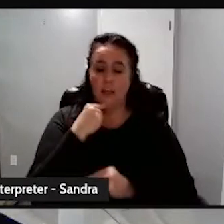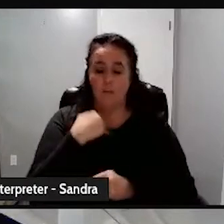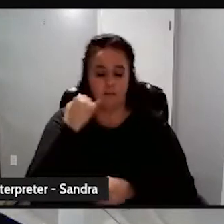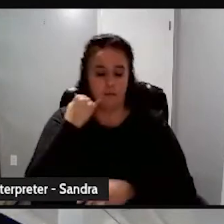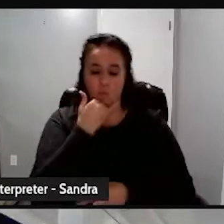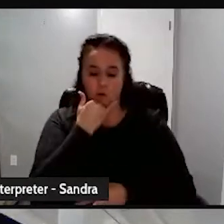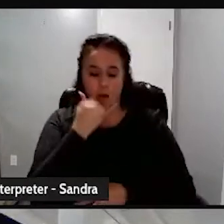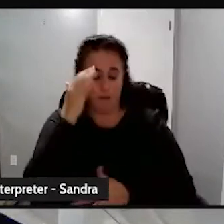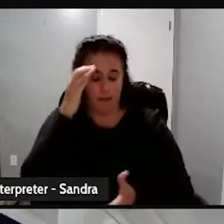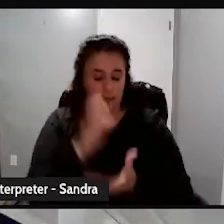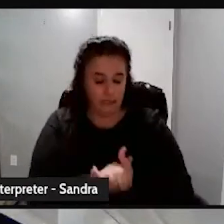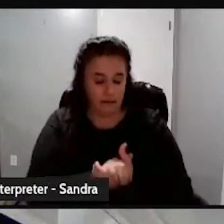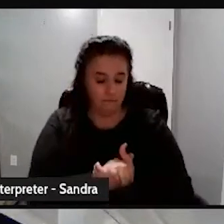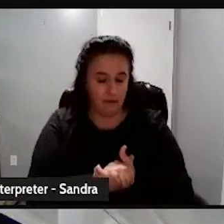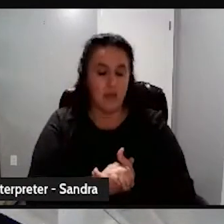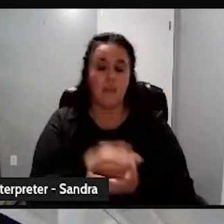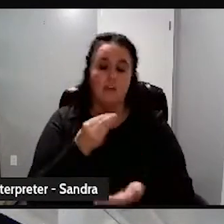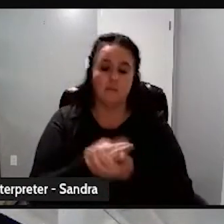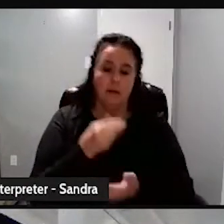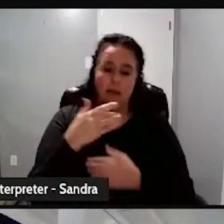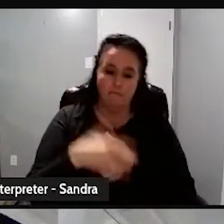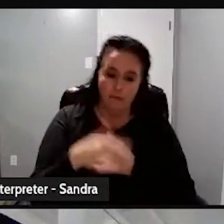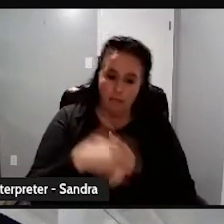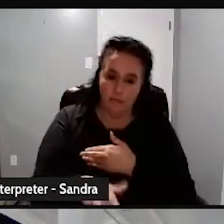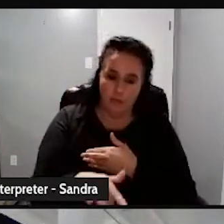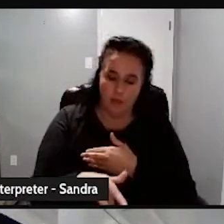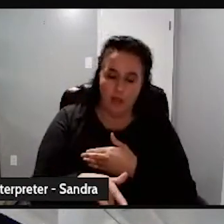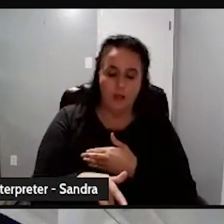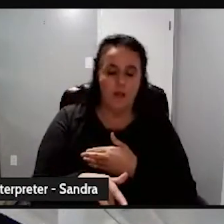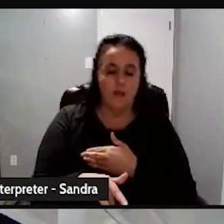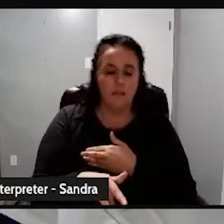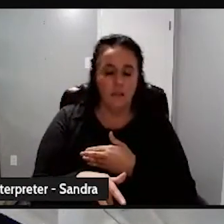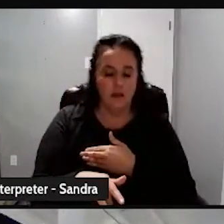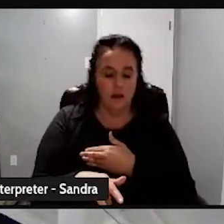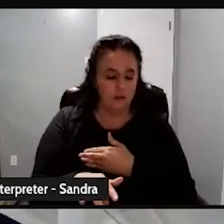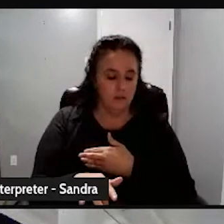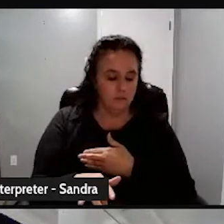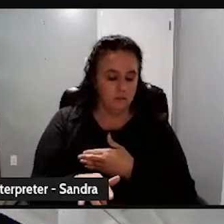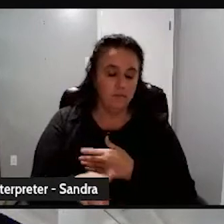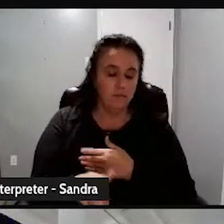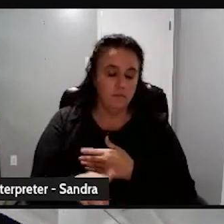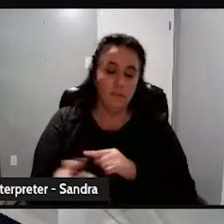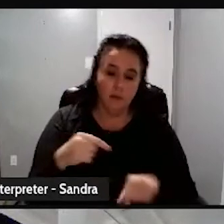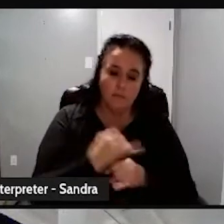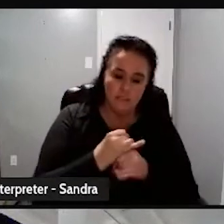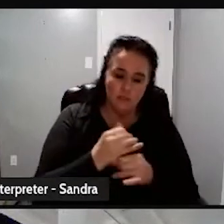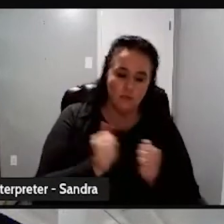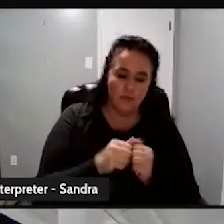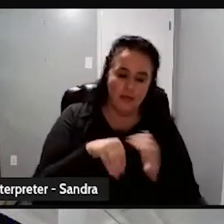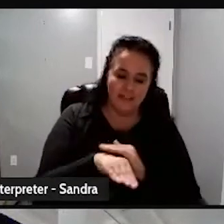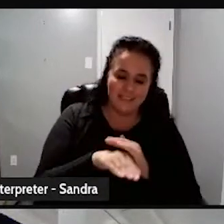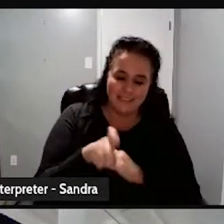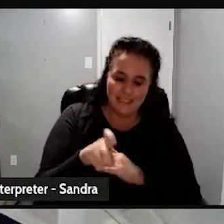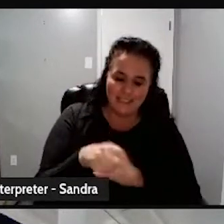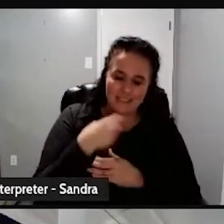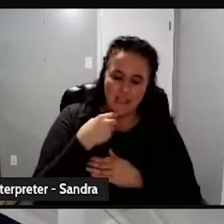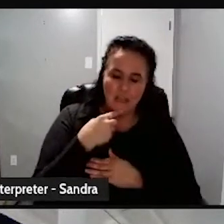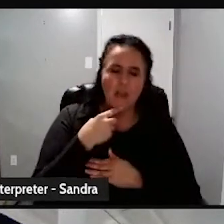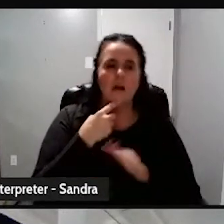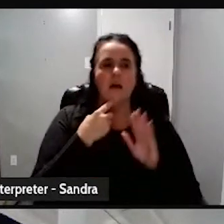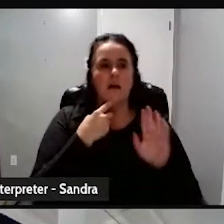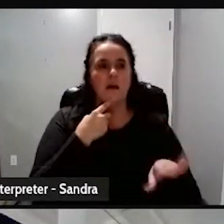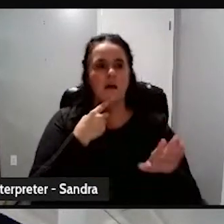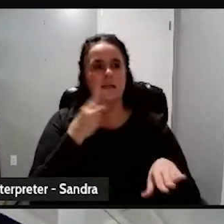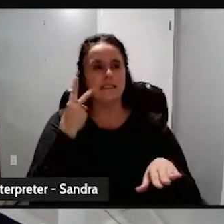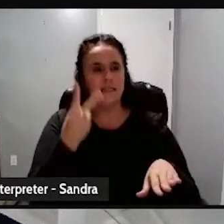believe that there's money available so that you can come to an institution with your access needs and say, look, I got this